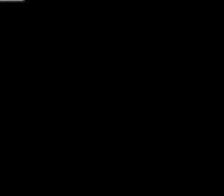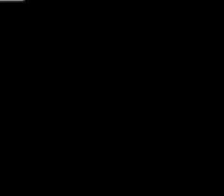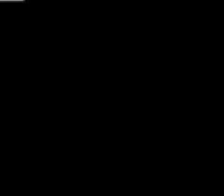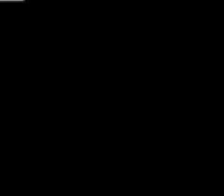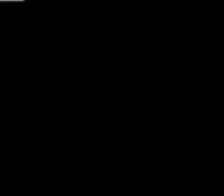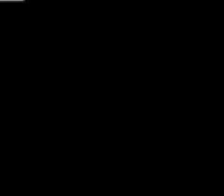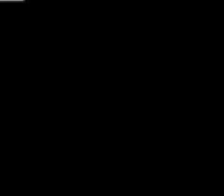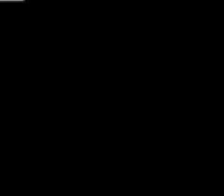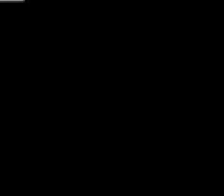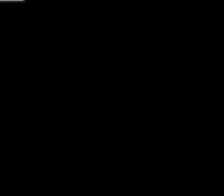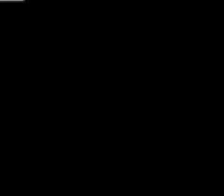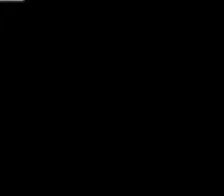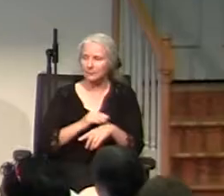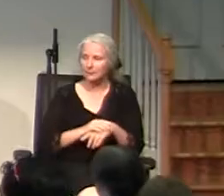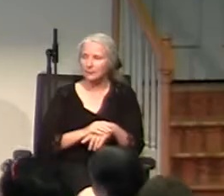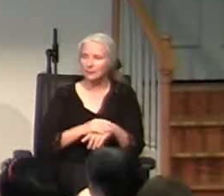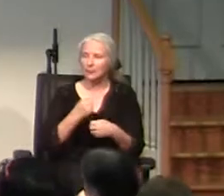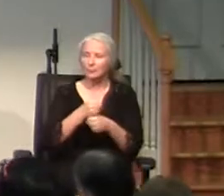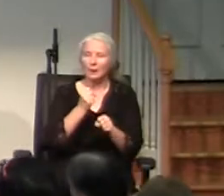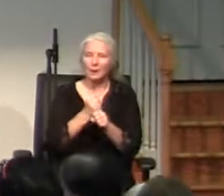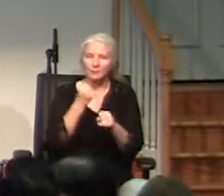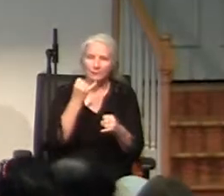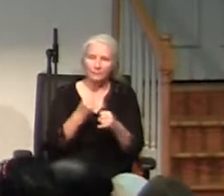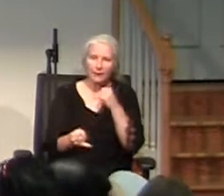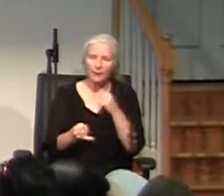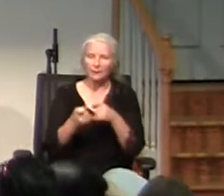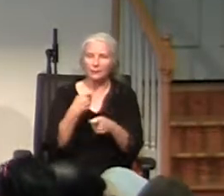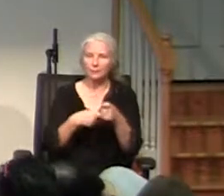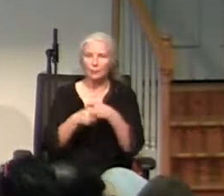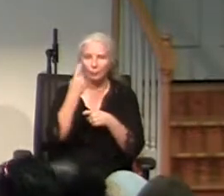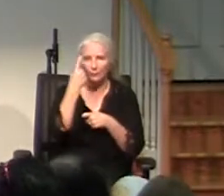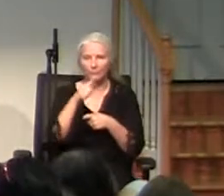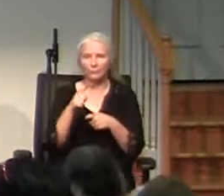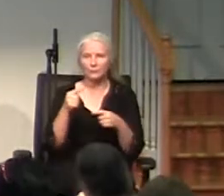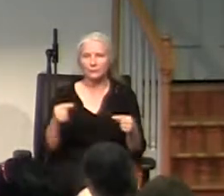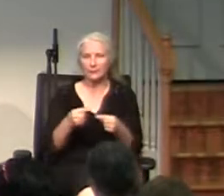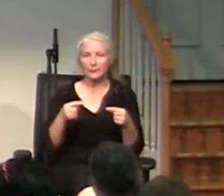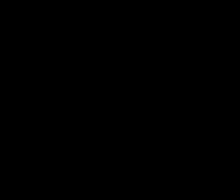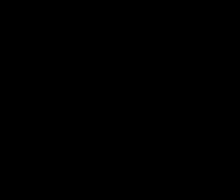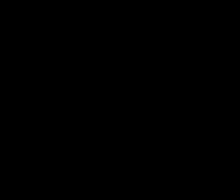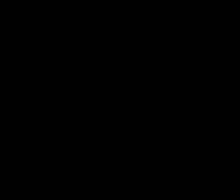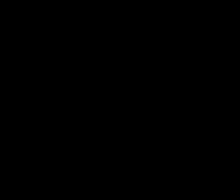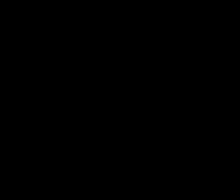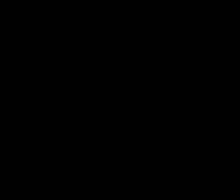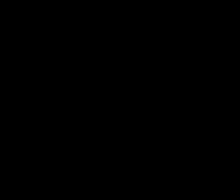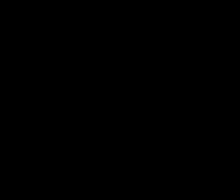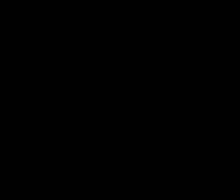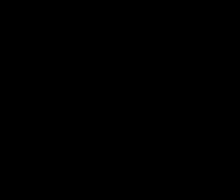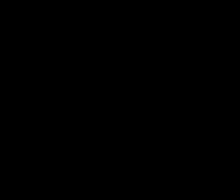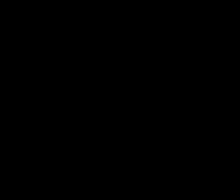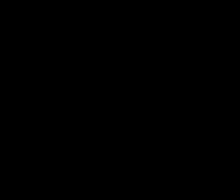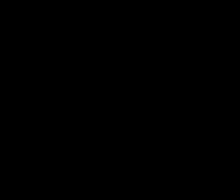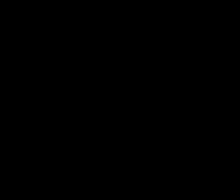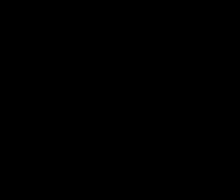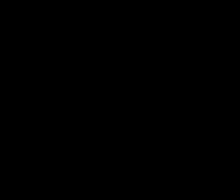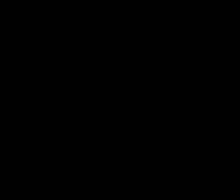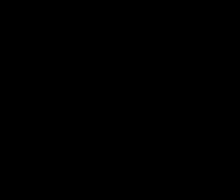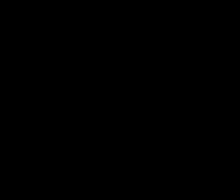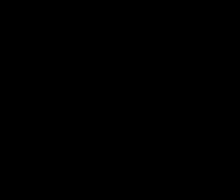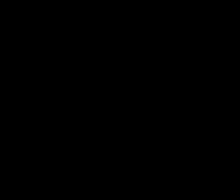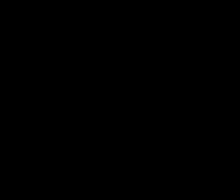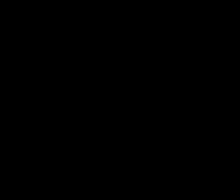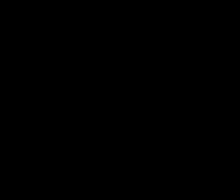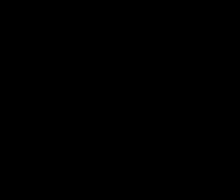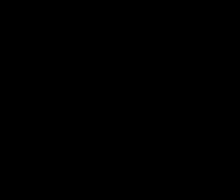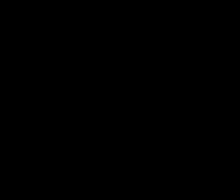final atonement for sin. And this is in the heavenly sanctuary. That final atonement began in